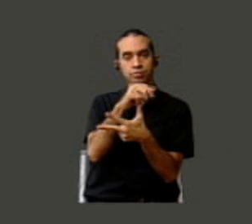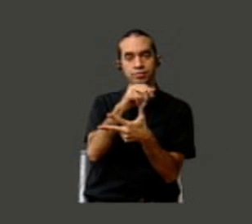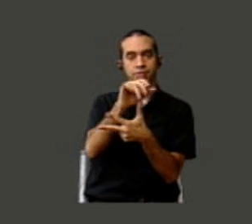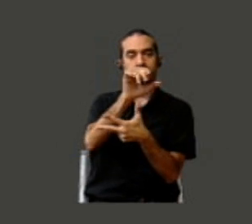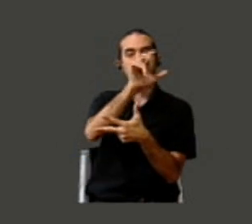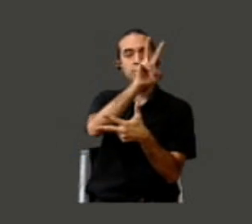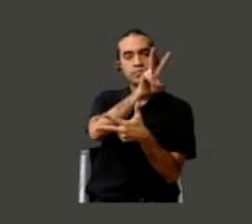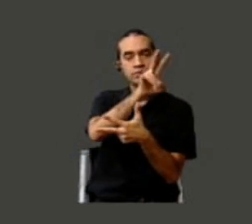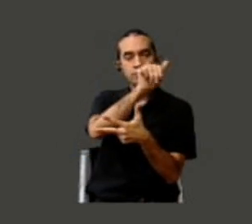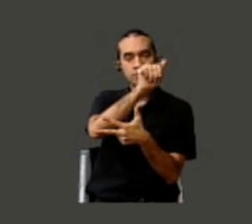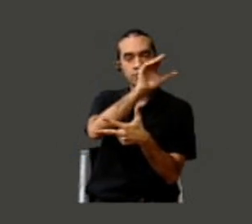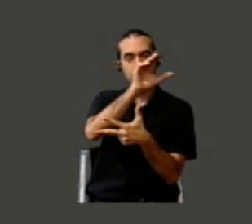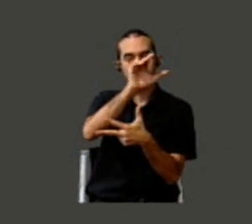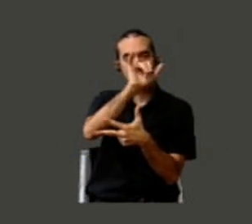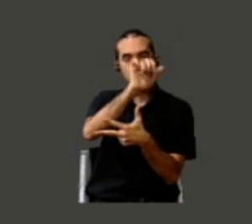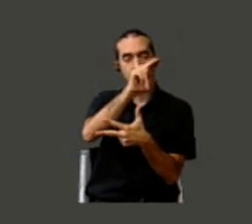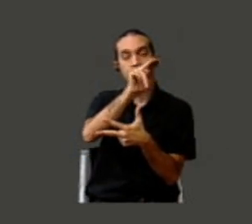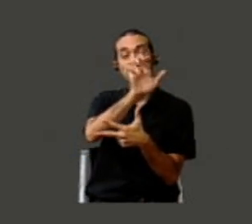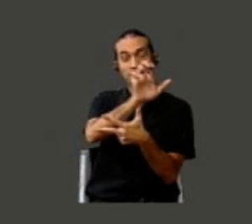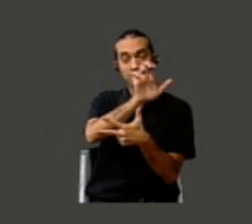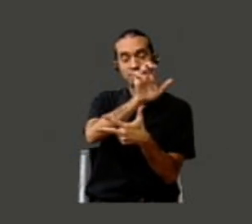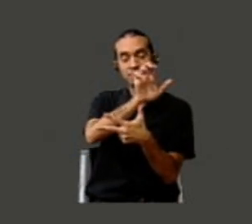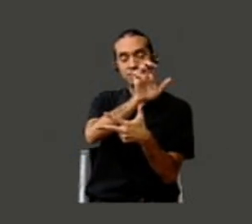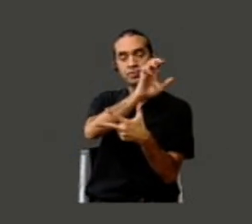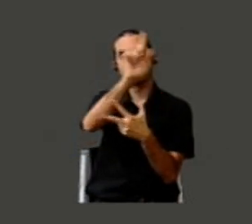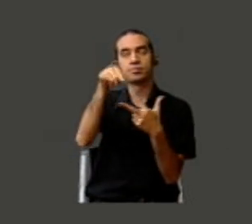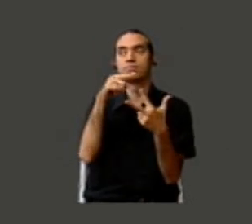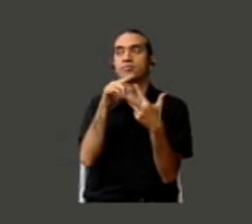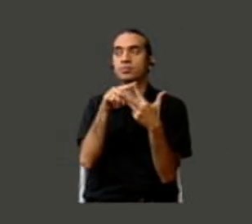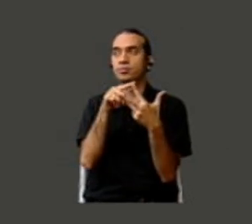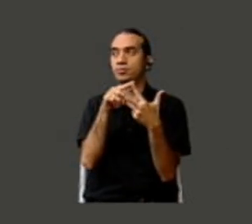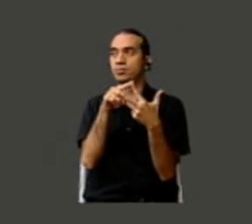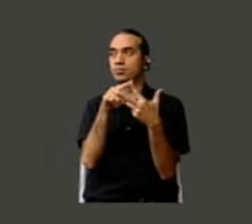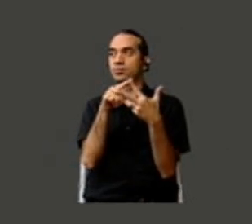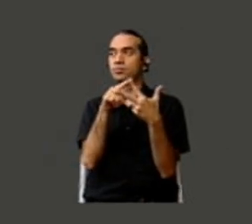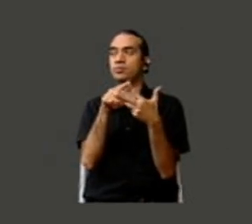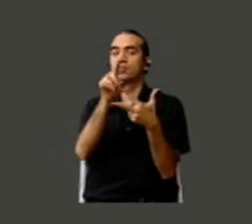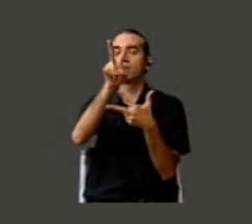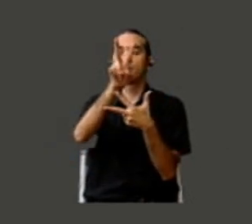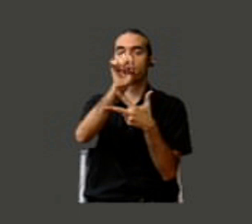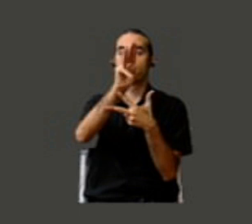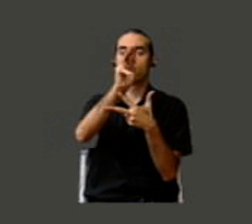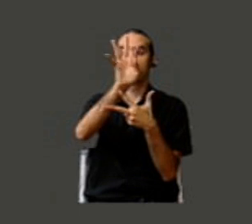favor. Vaccine. Then we have vomit.